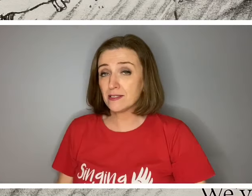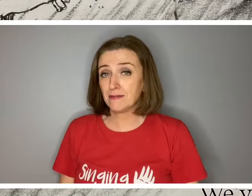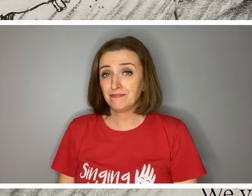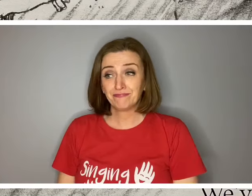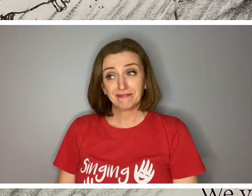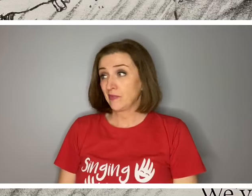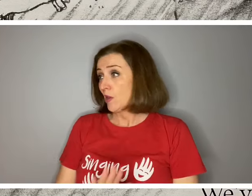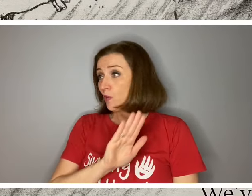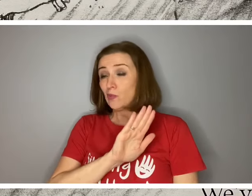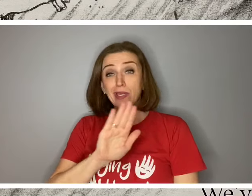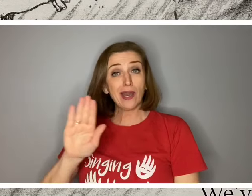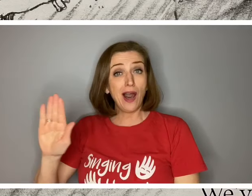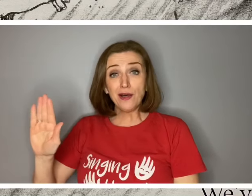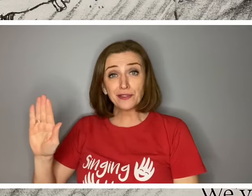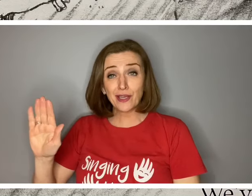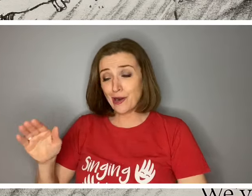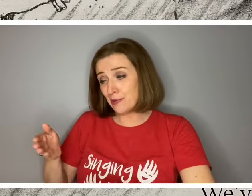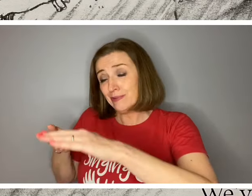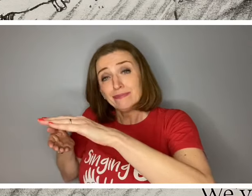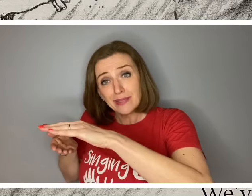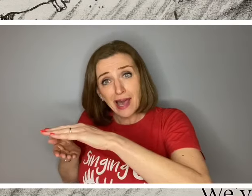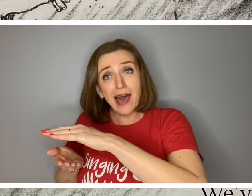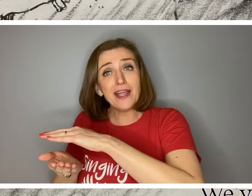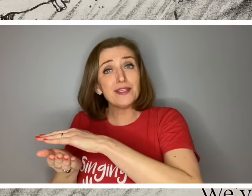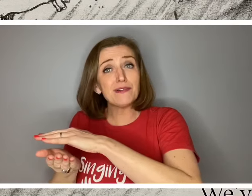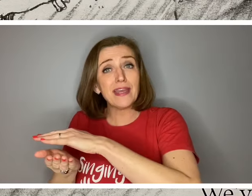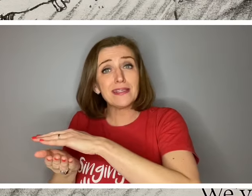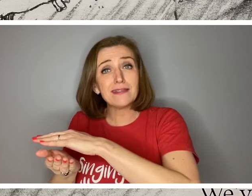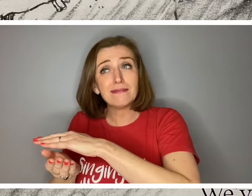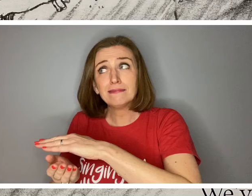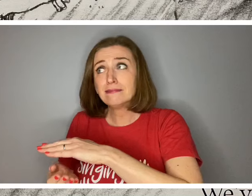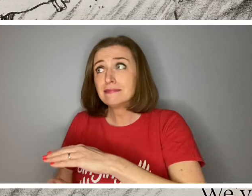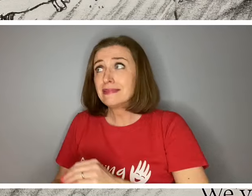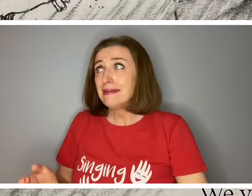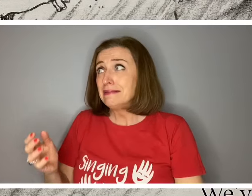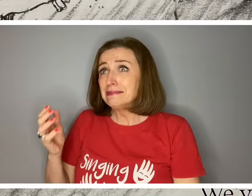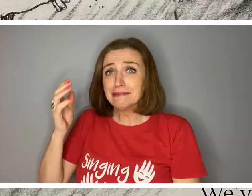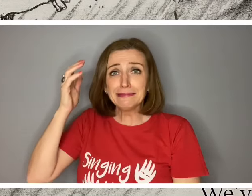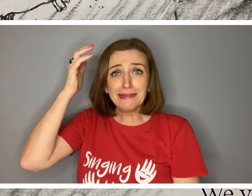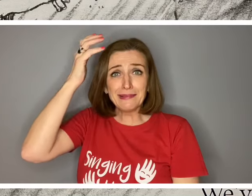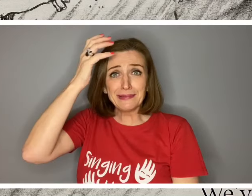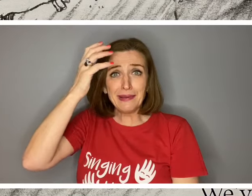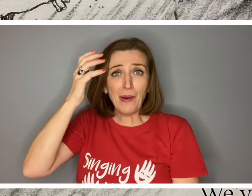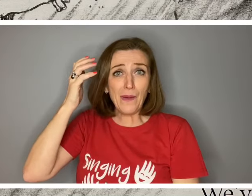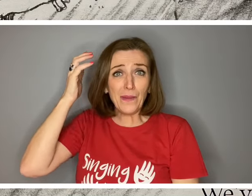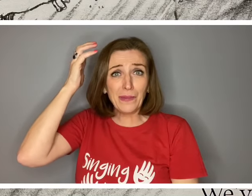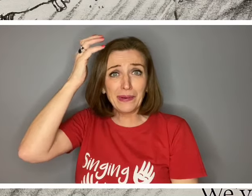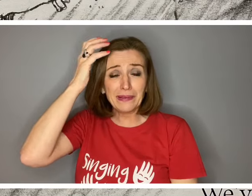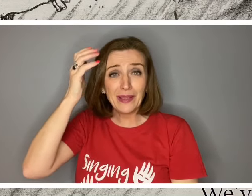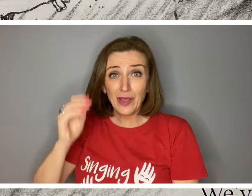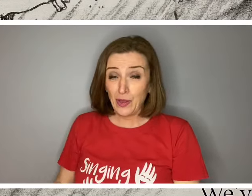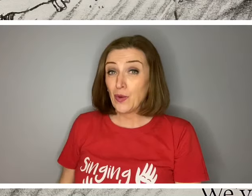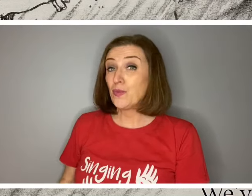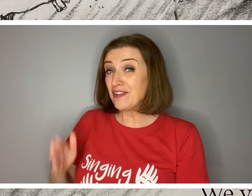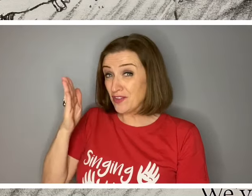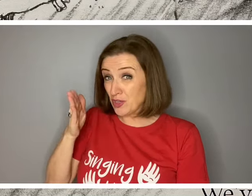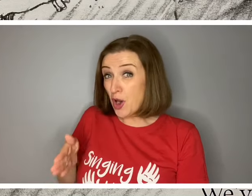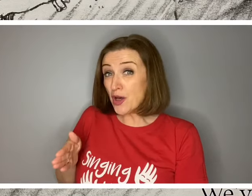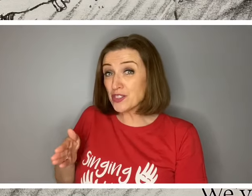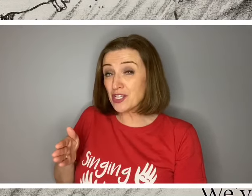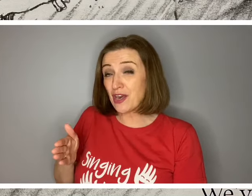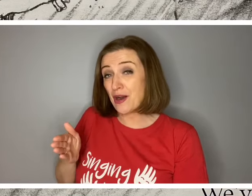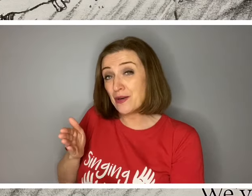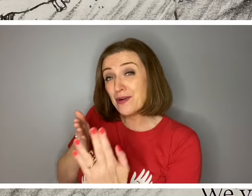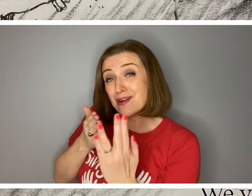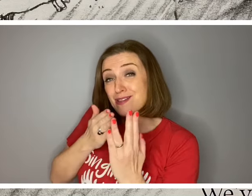it. We can't go under it. Oh no, we've got